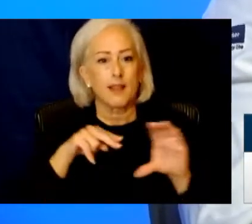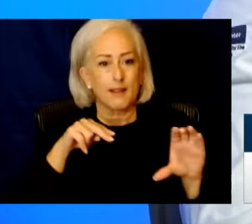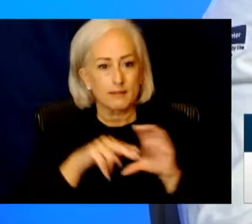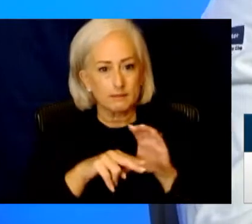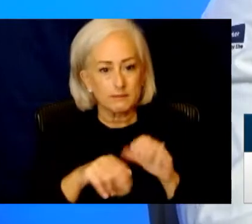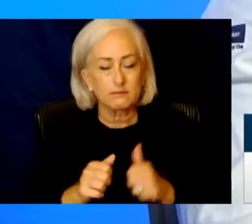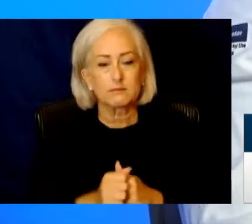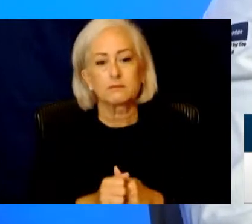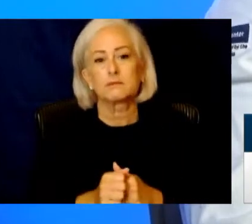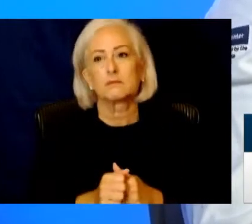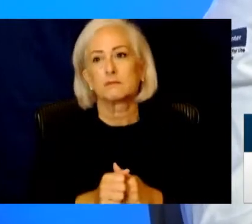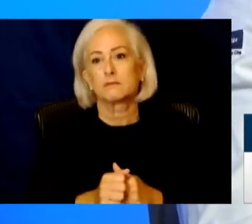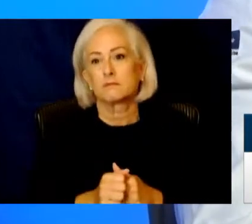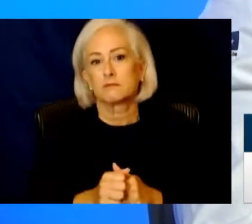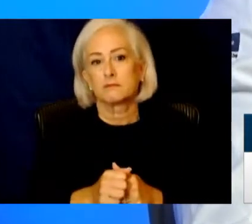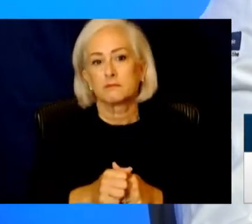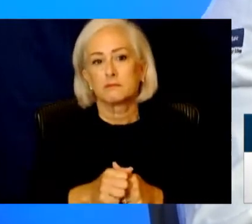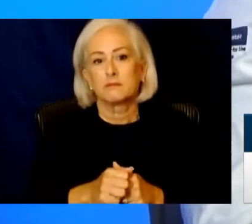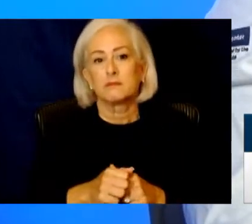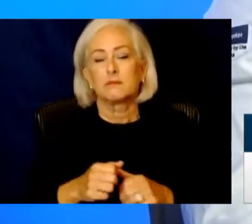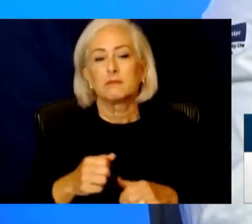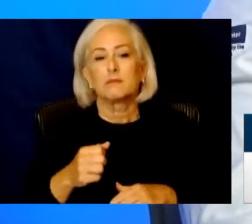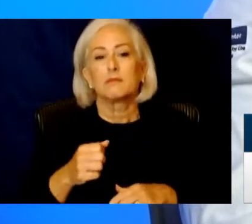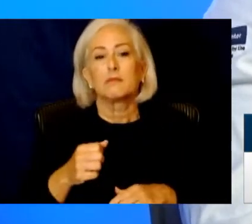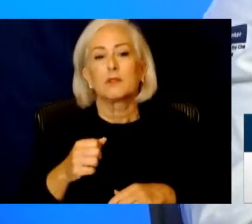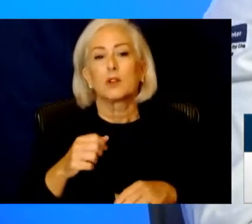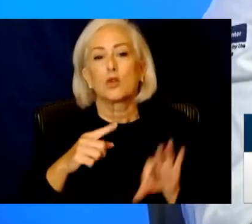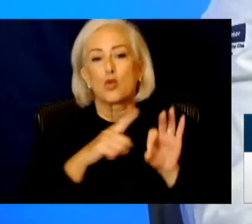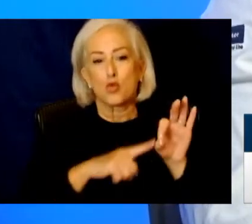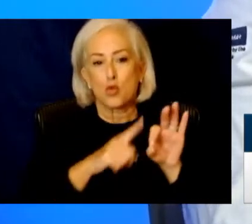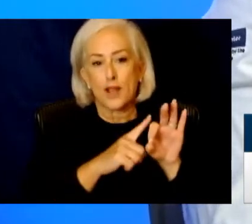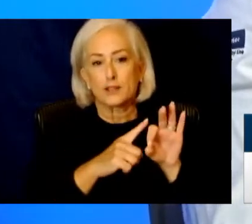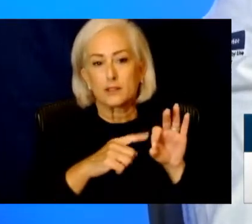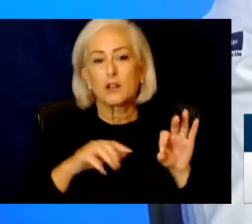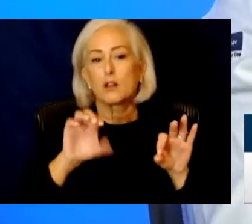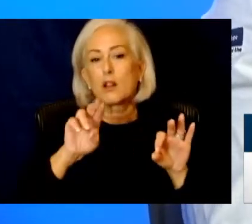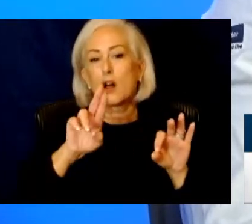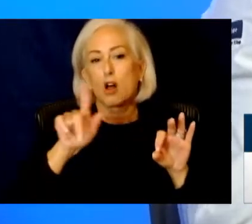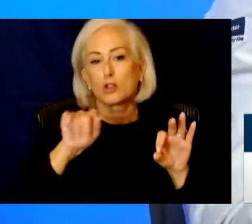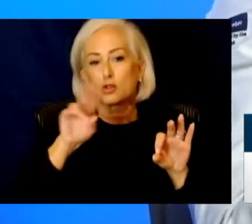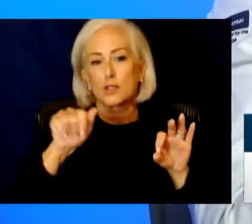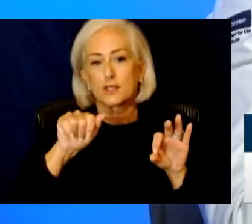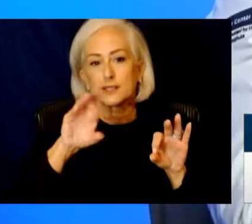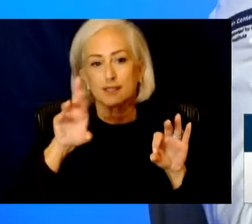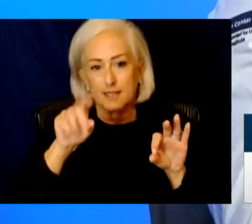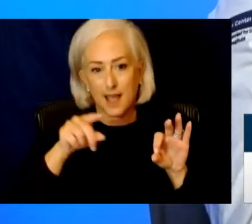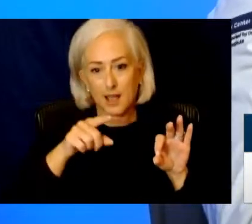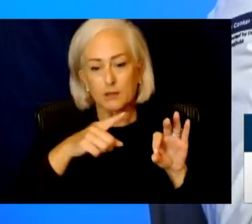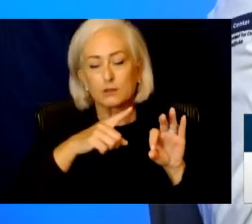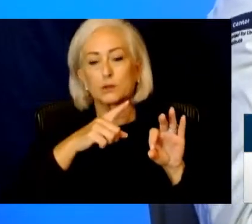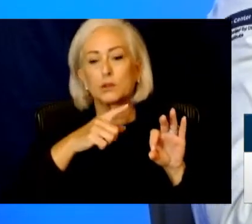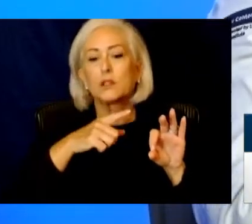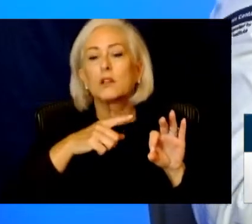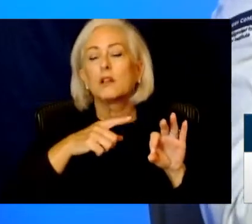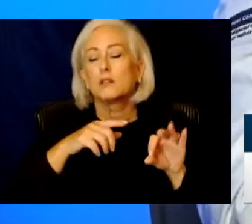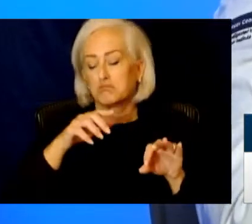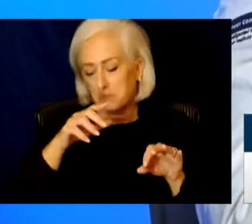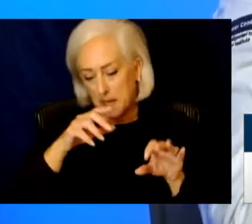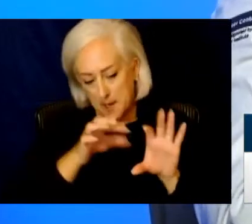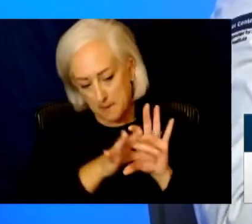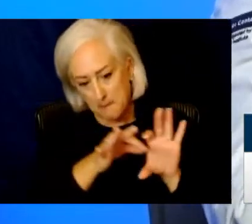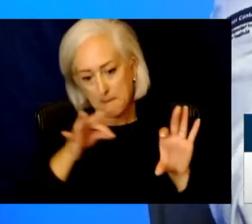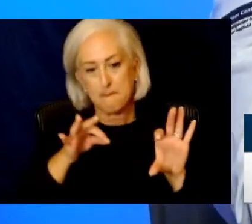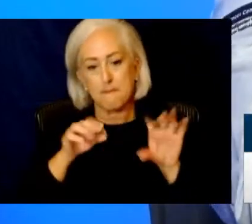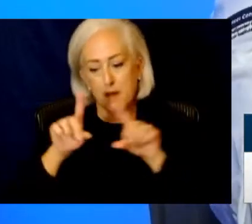ultrasound, rectal ultrasounds, digital exams, and biopsies. And depending on the response, the patients would